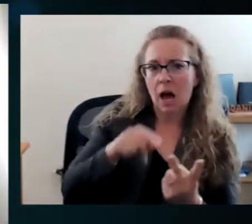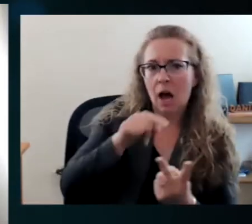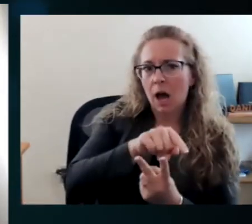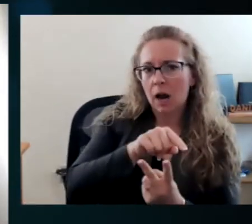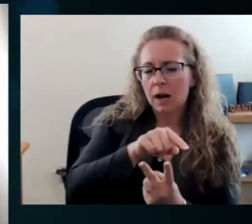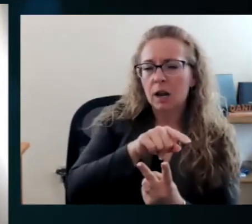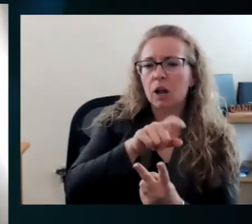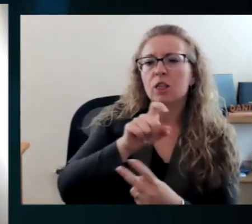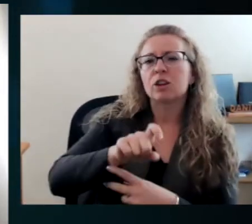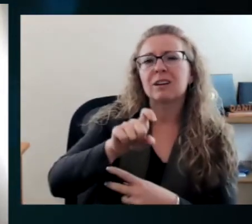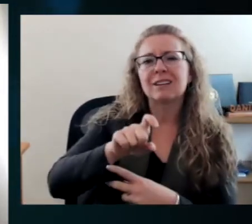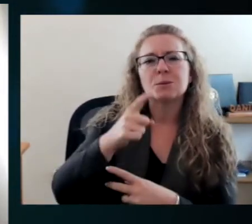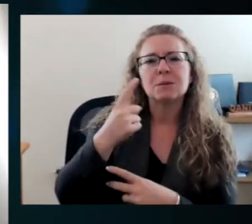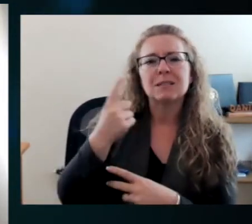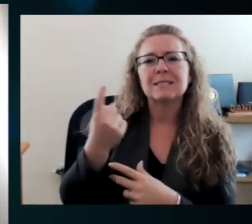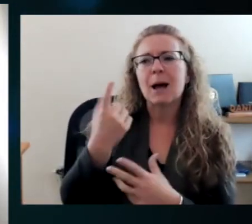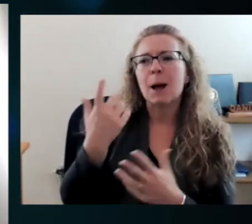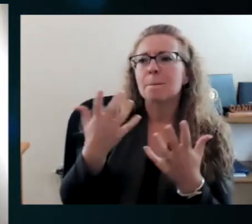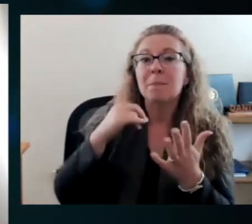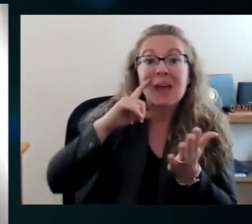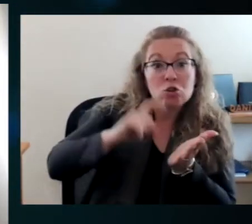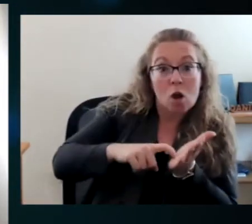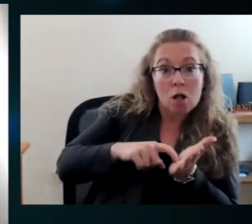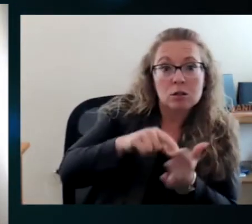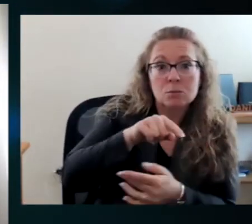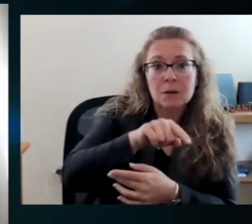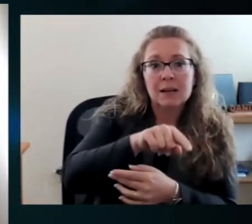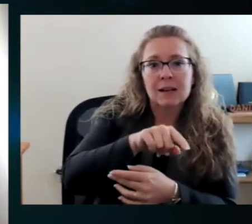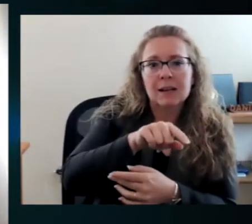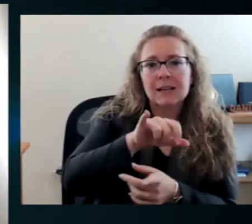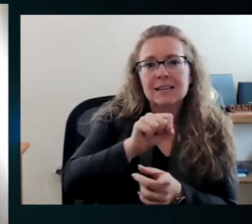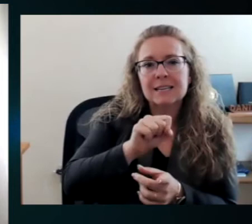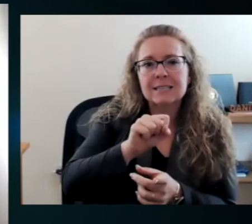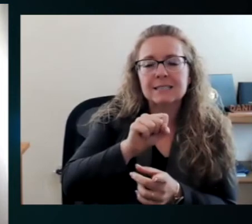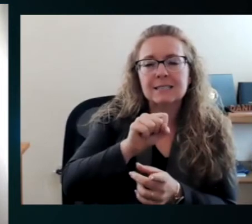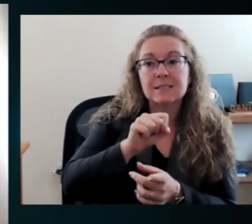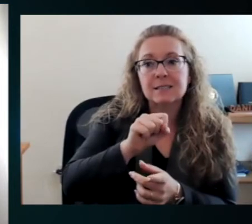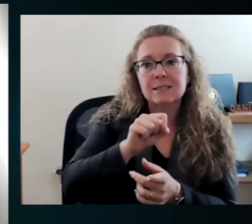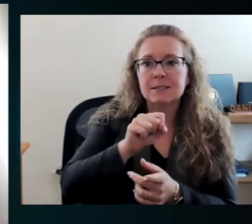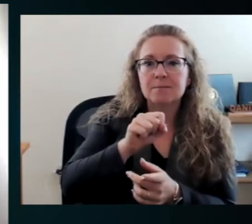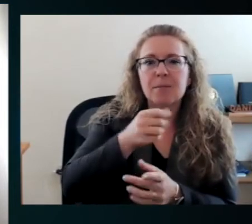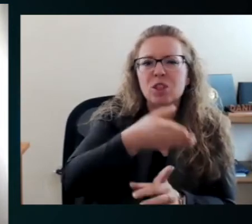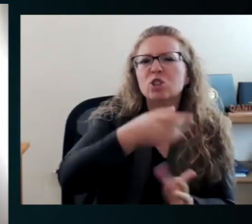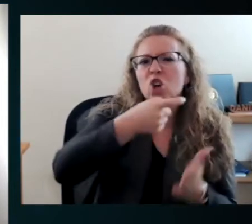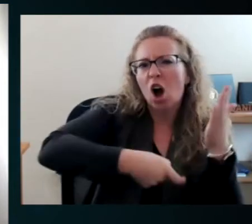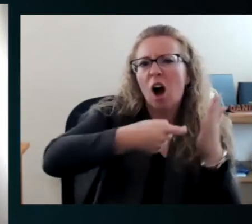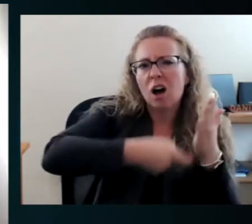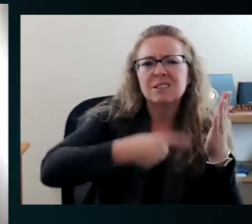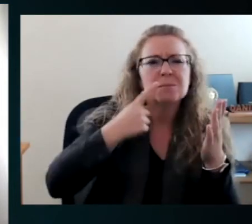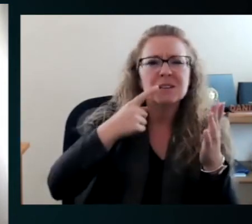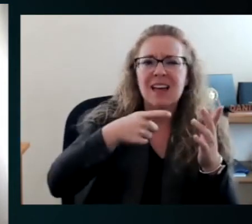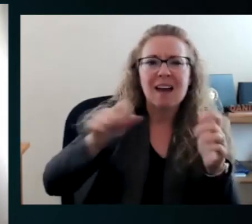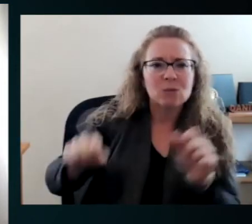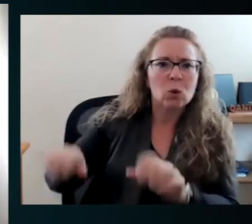some acknowledgement that that is at the cost of other work.